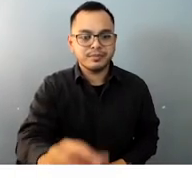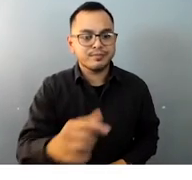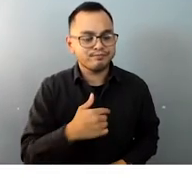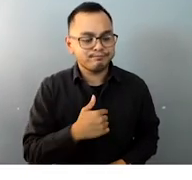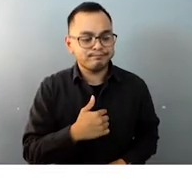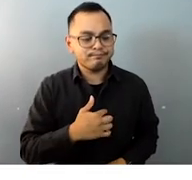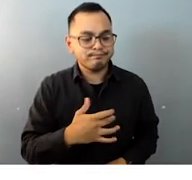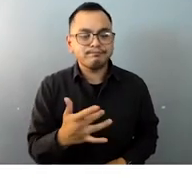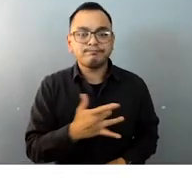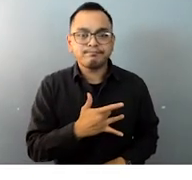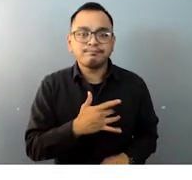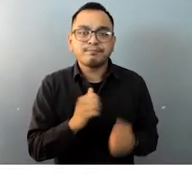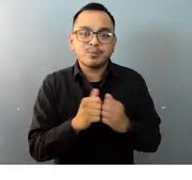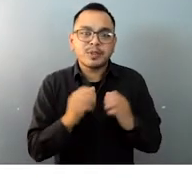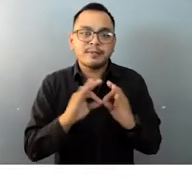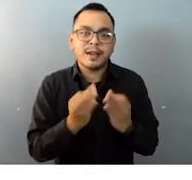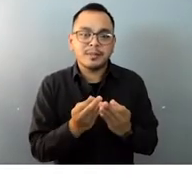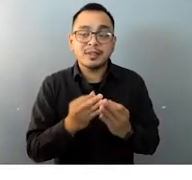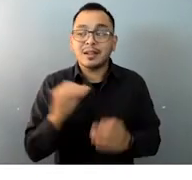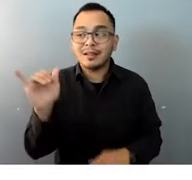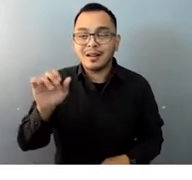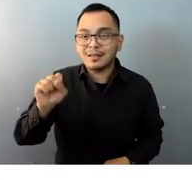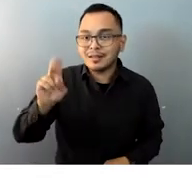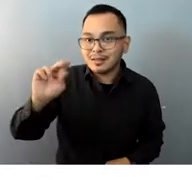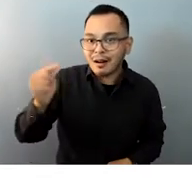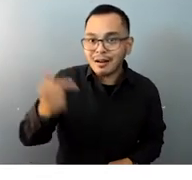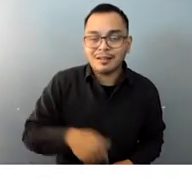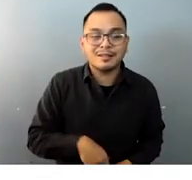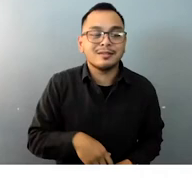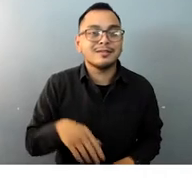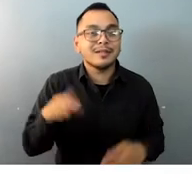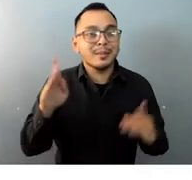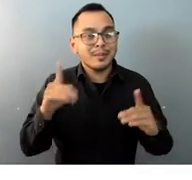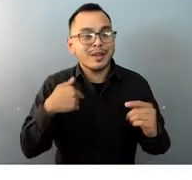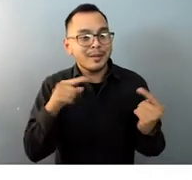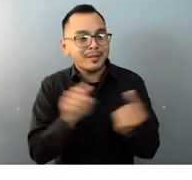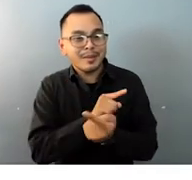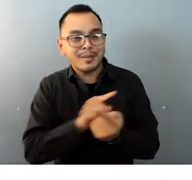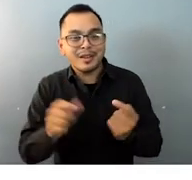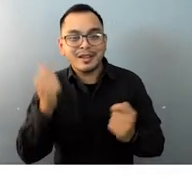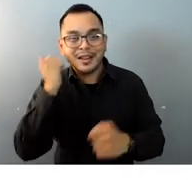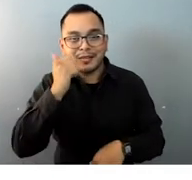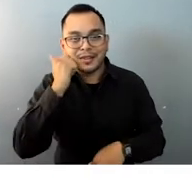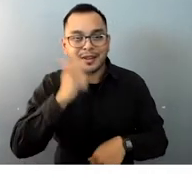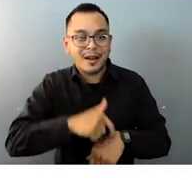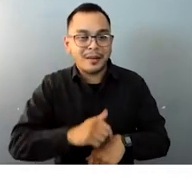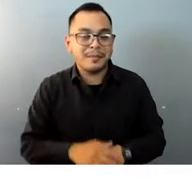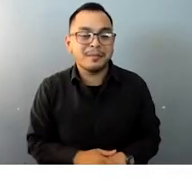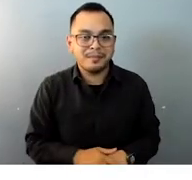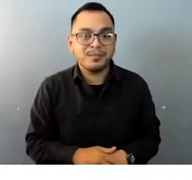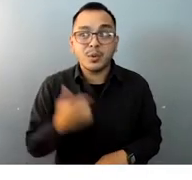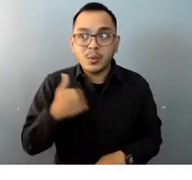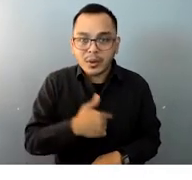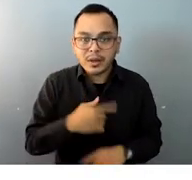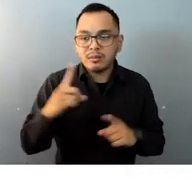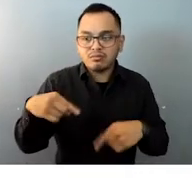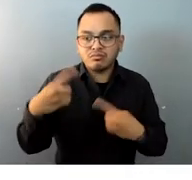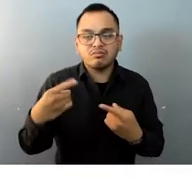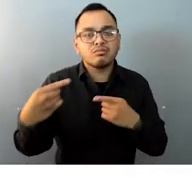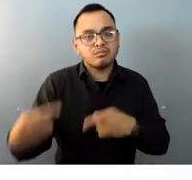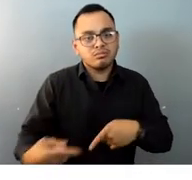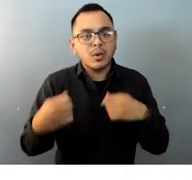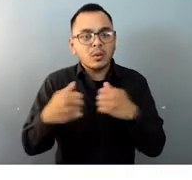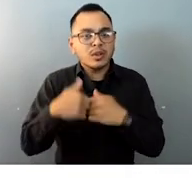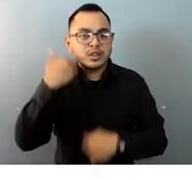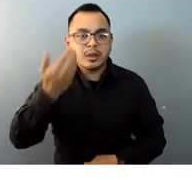And I am just deeply touched by the families, like Sang, the folks that I meet all the time who are, we